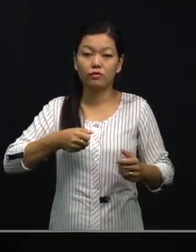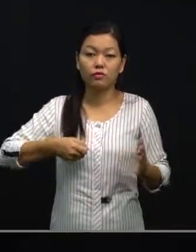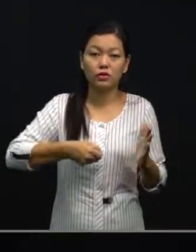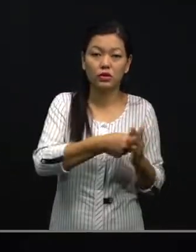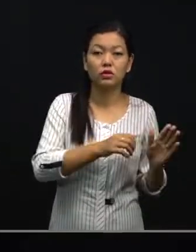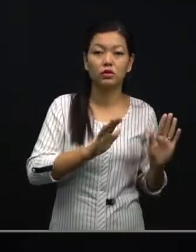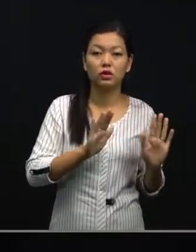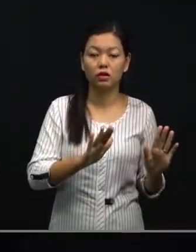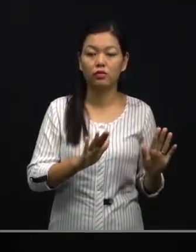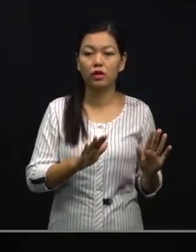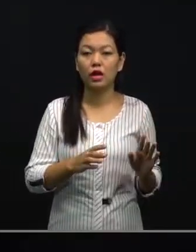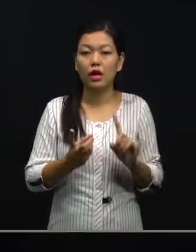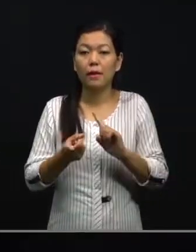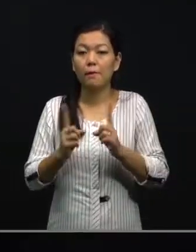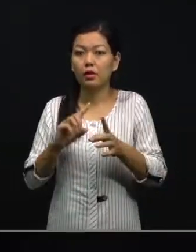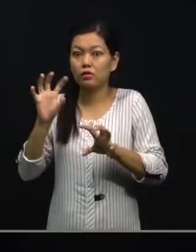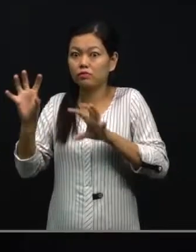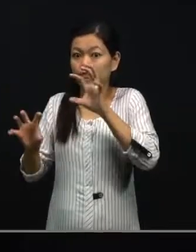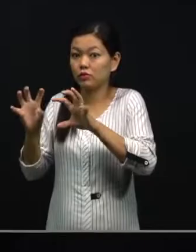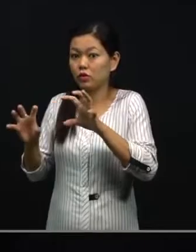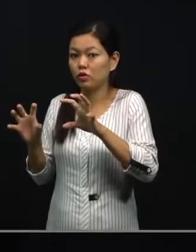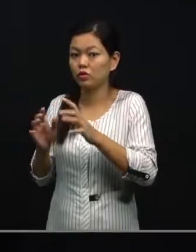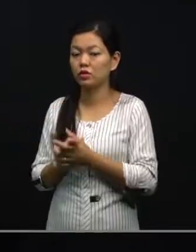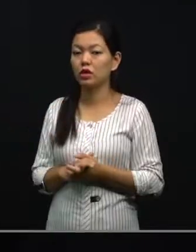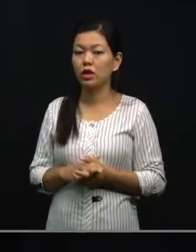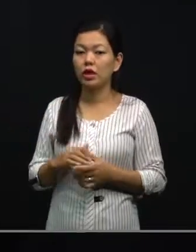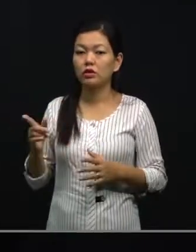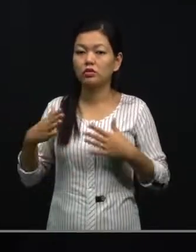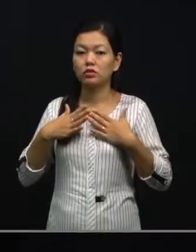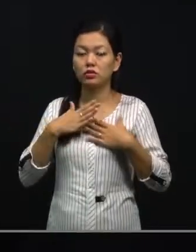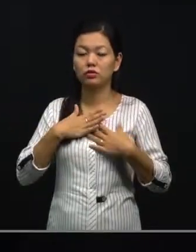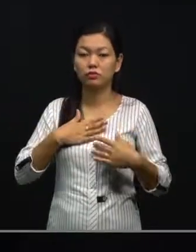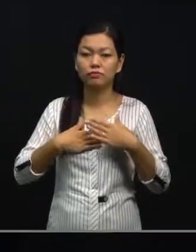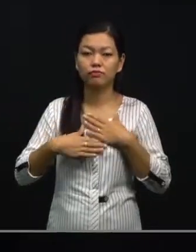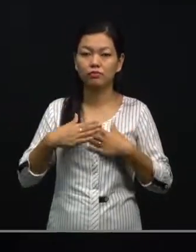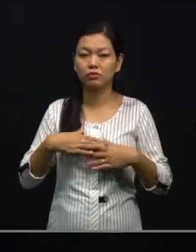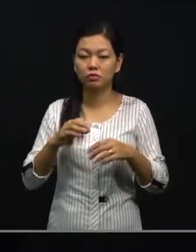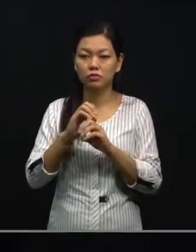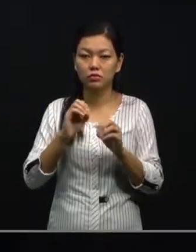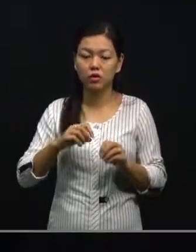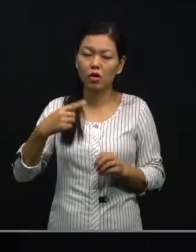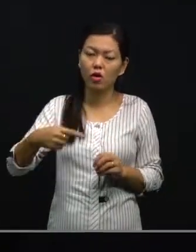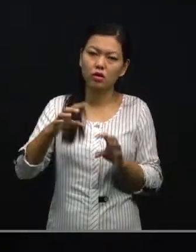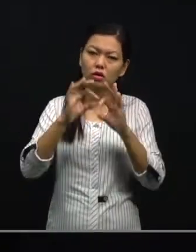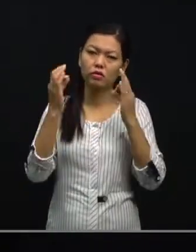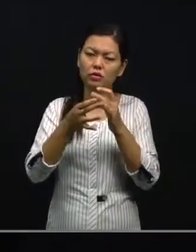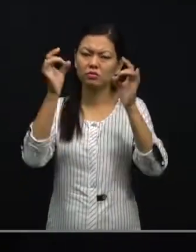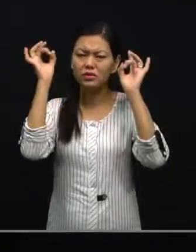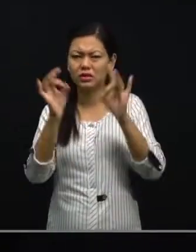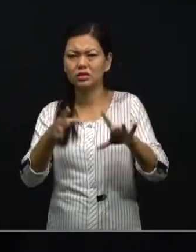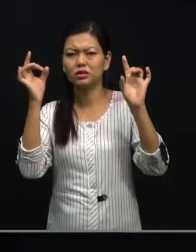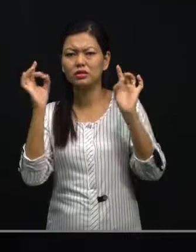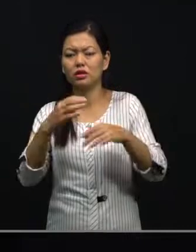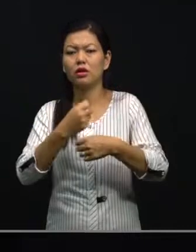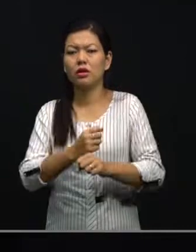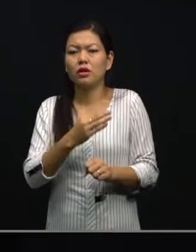terrorize people. You can also say that there is a great sense of justice in the ghost here. Remember, when he terrorized,